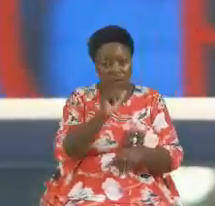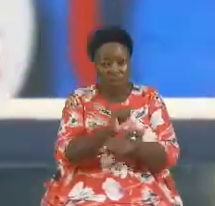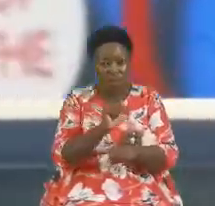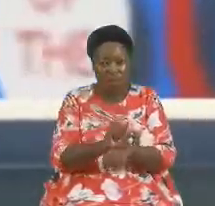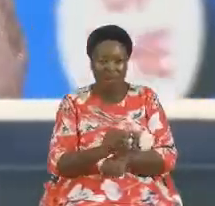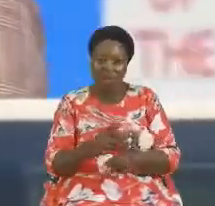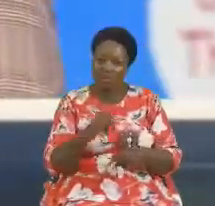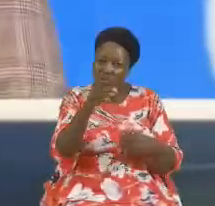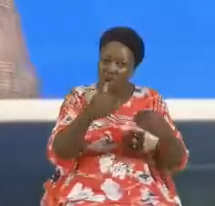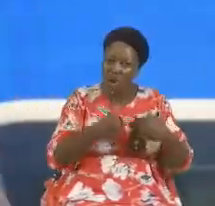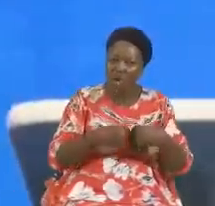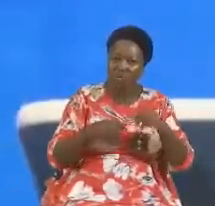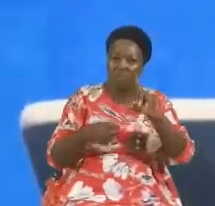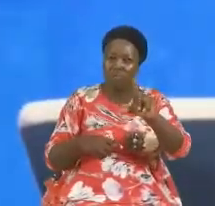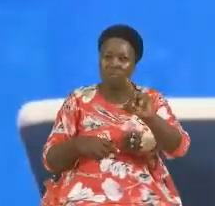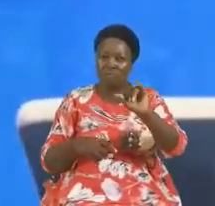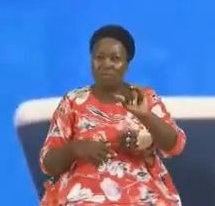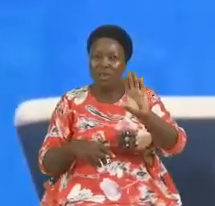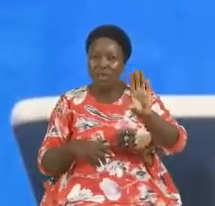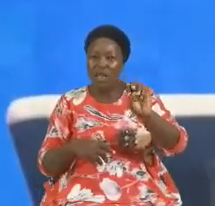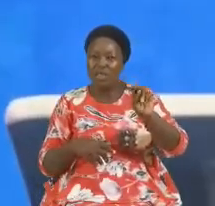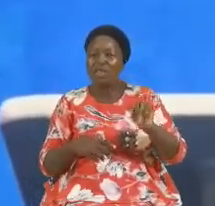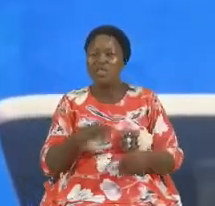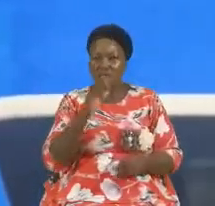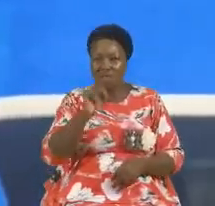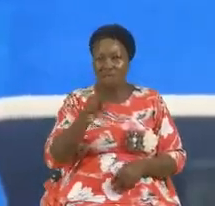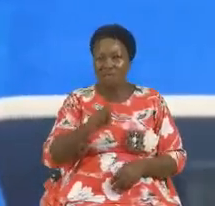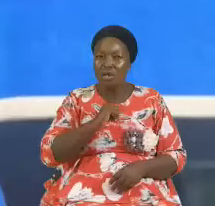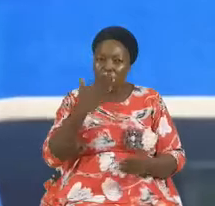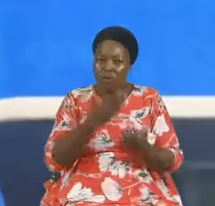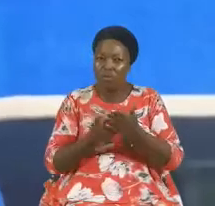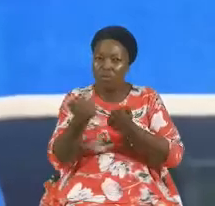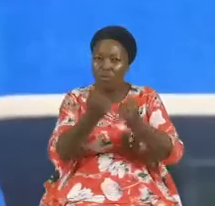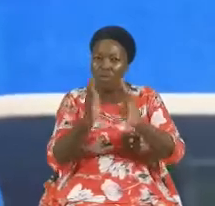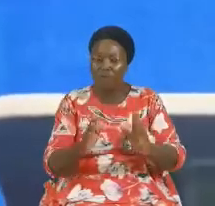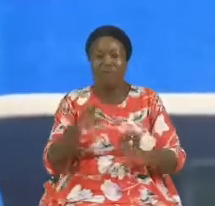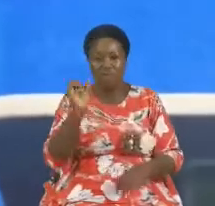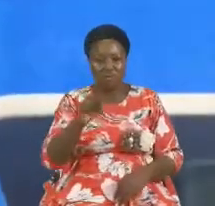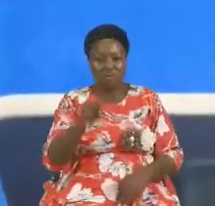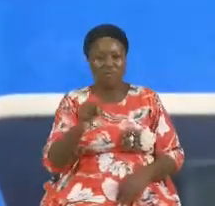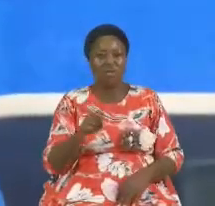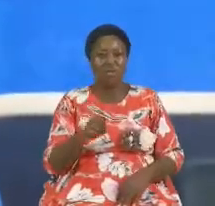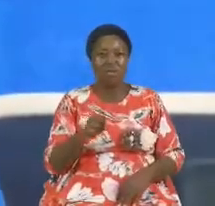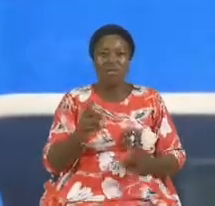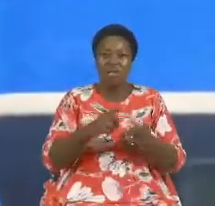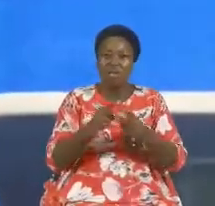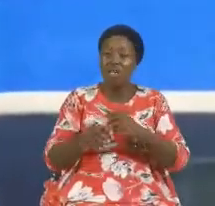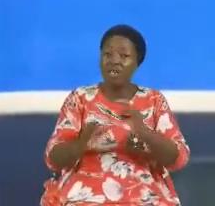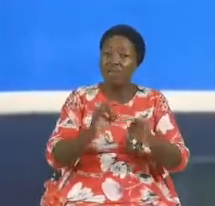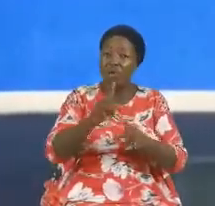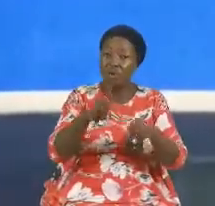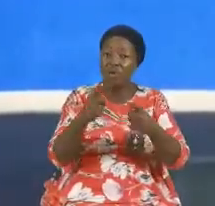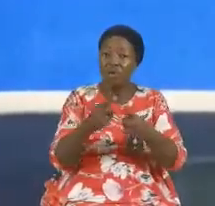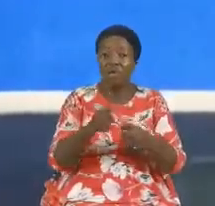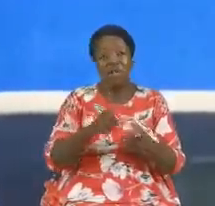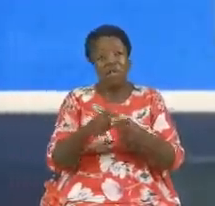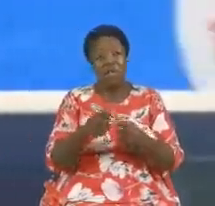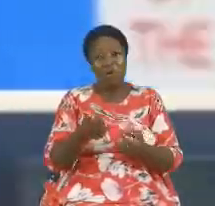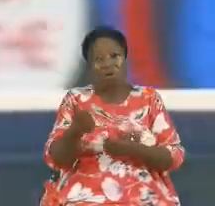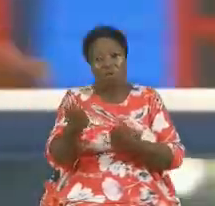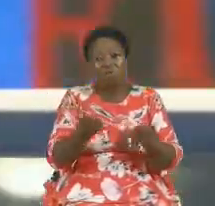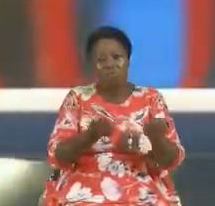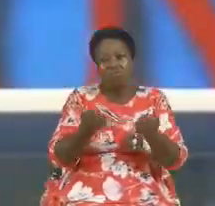he said, you are a licensed driver, aren't you? He said, yes. A good driver, aren't you? He said, yes. He